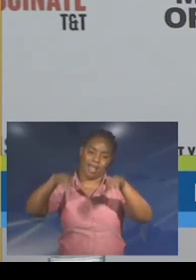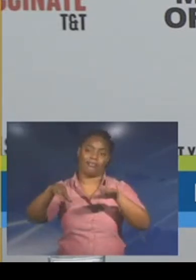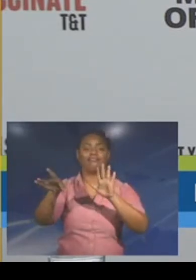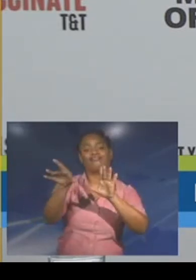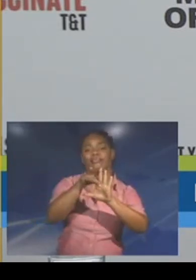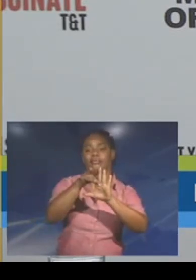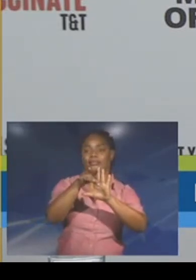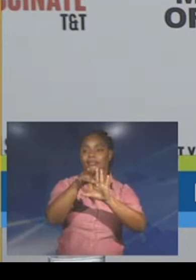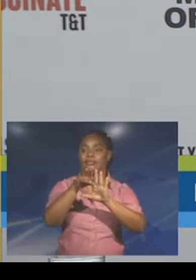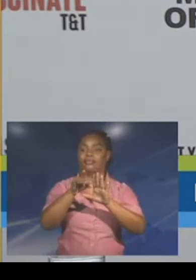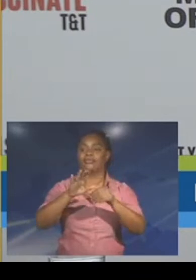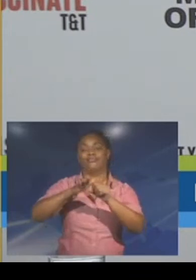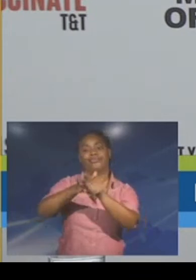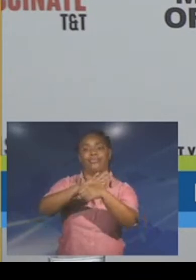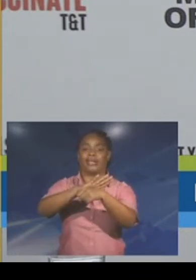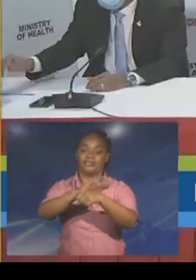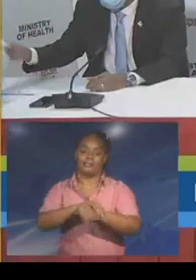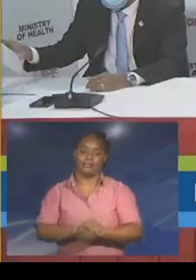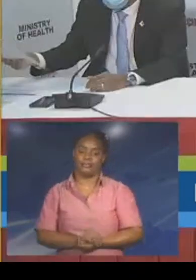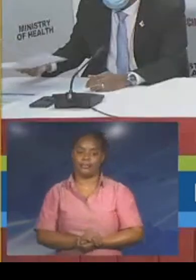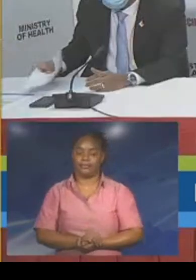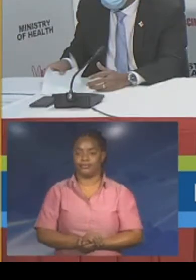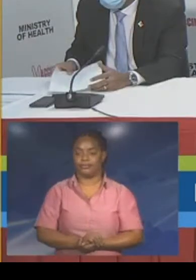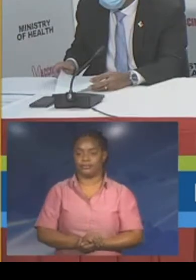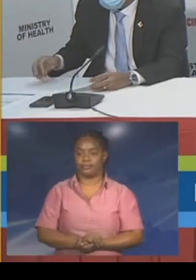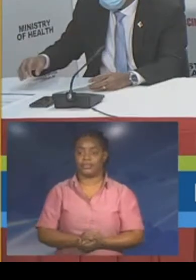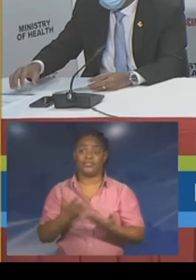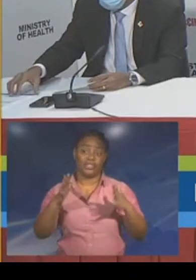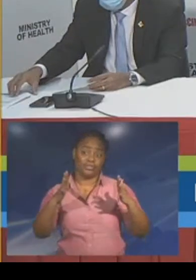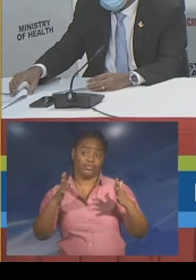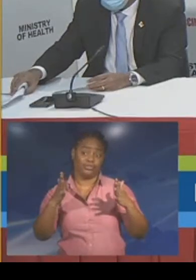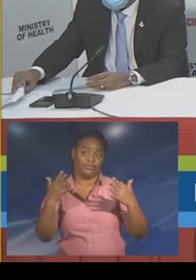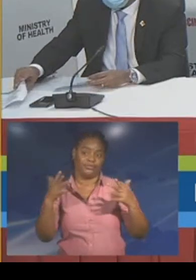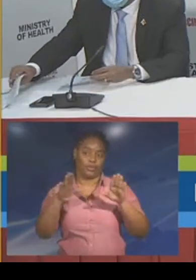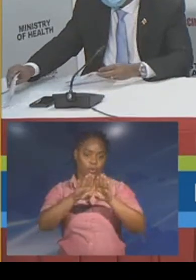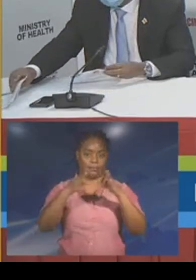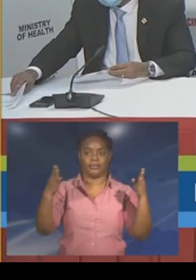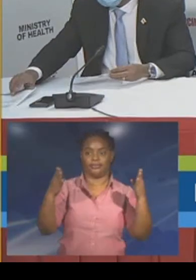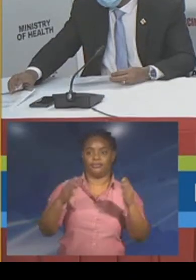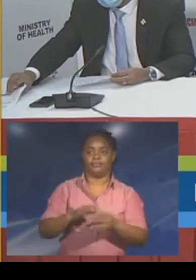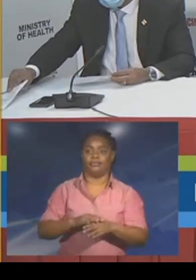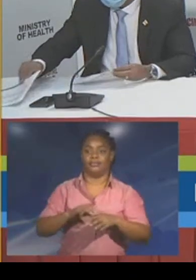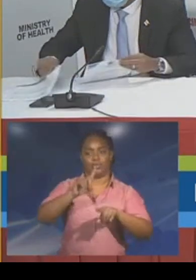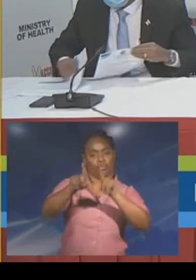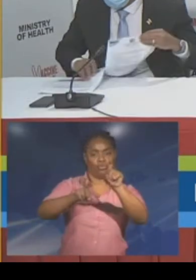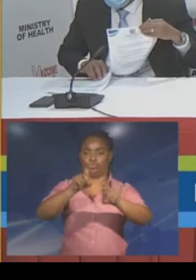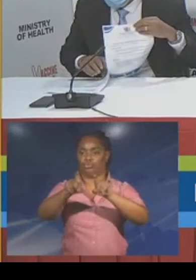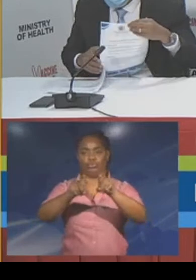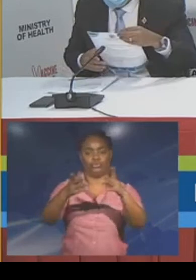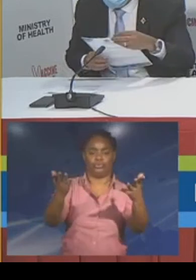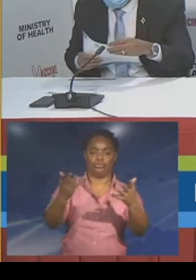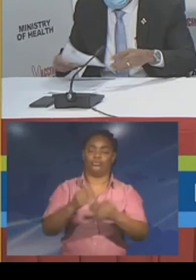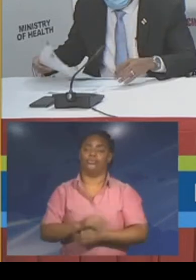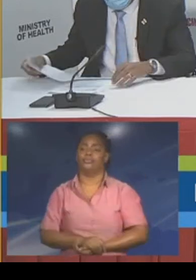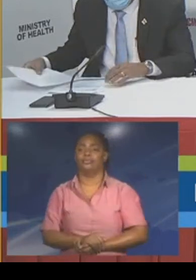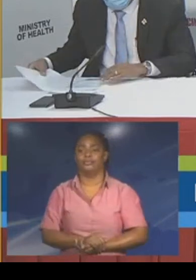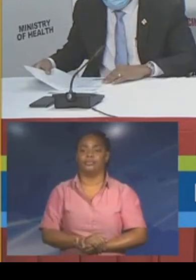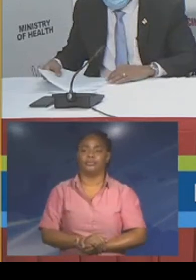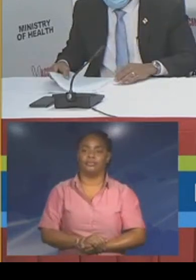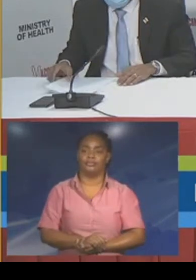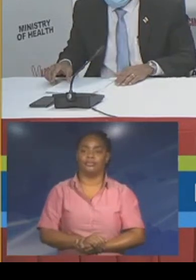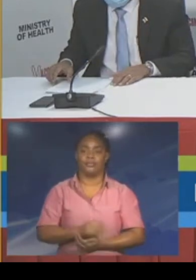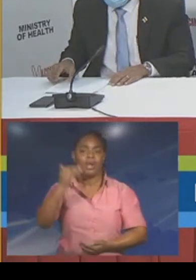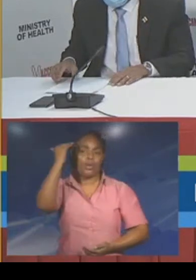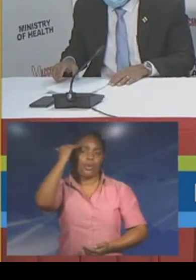we are now open for questions and answers. Thank you. Thank you very much, Minister. As is the custom, we will